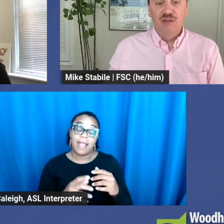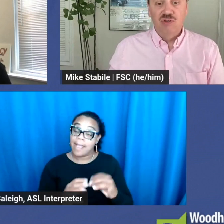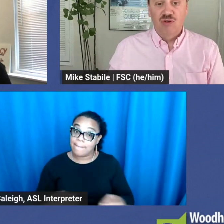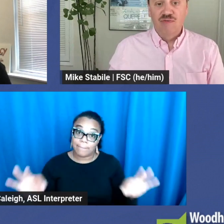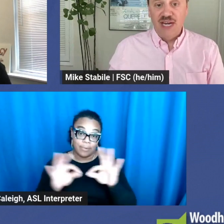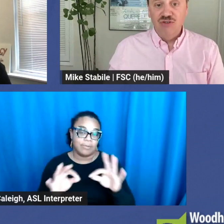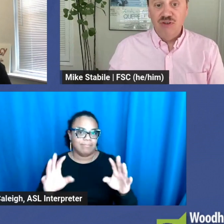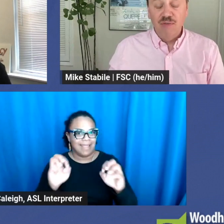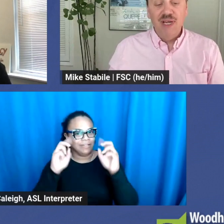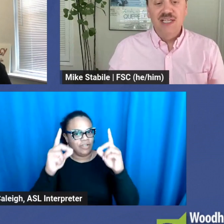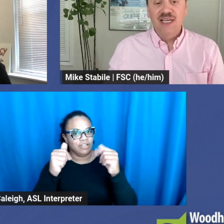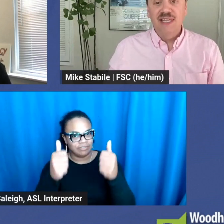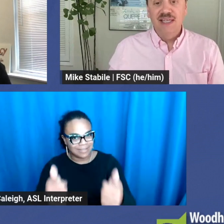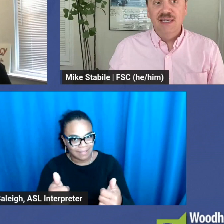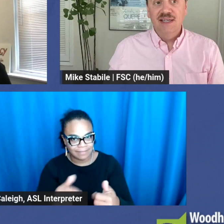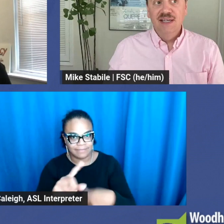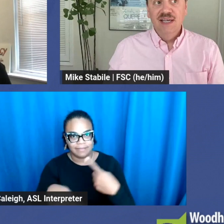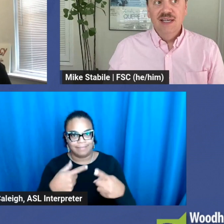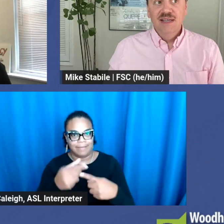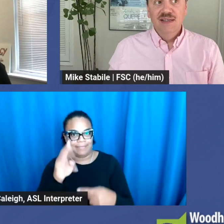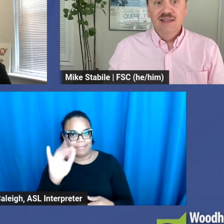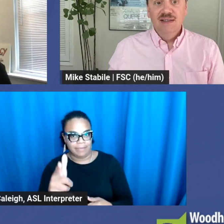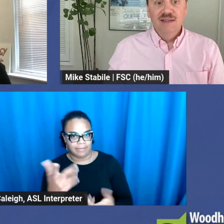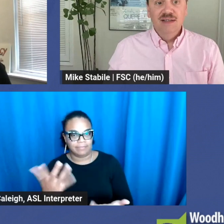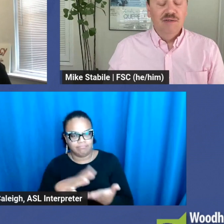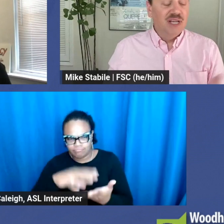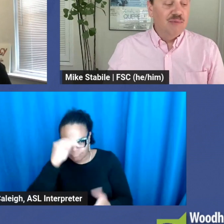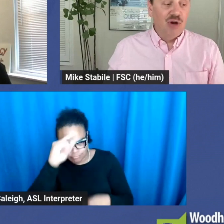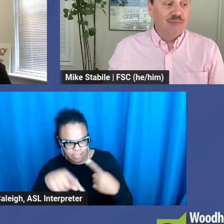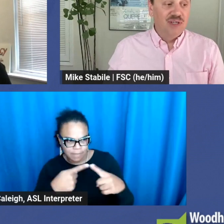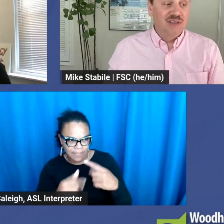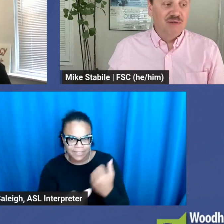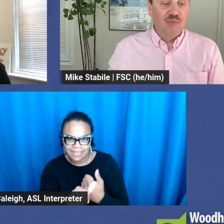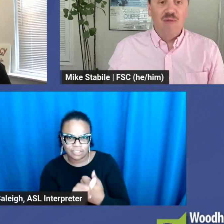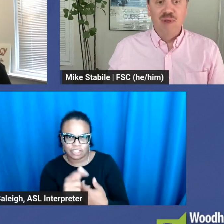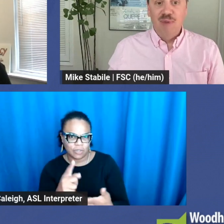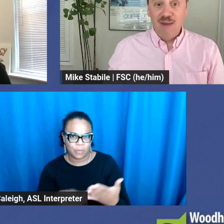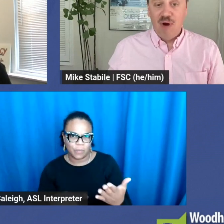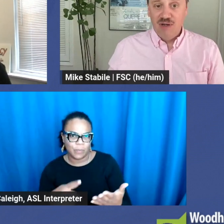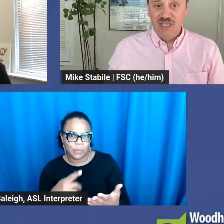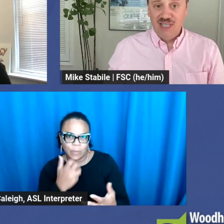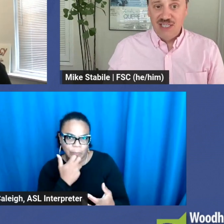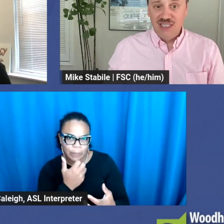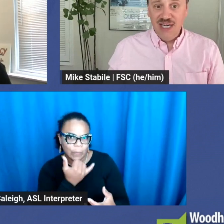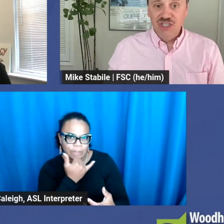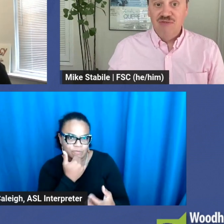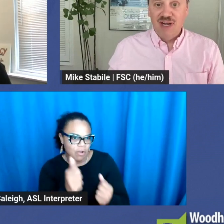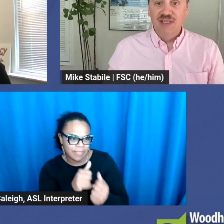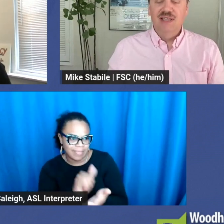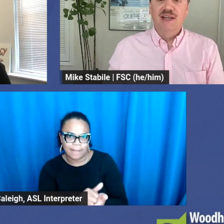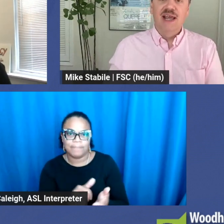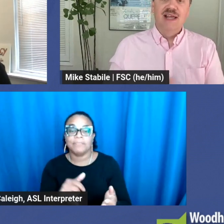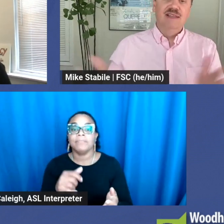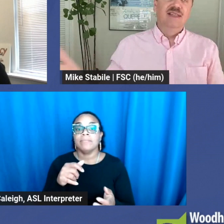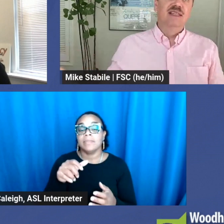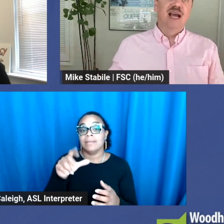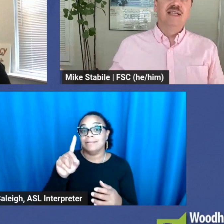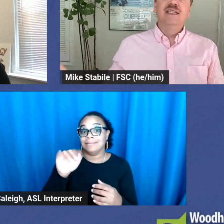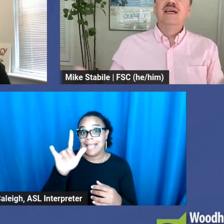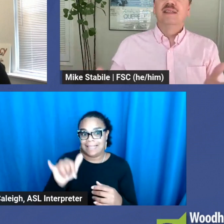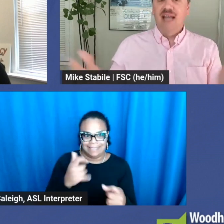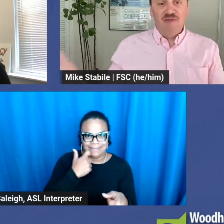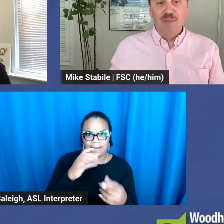about the sort of dangers of them, because I think that, Daley brought up the problem with bipartisan legislation, right?